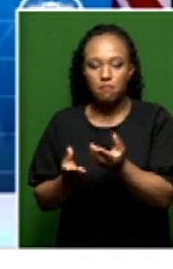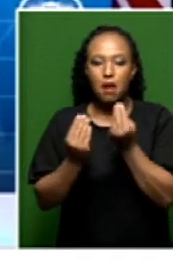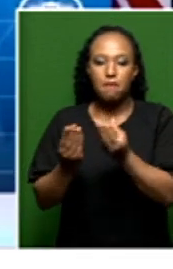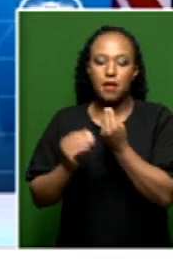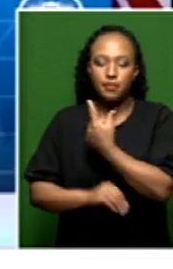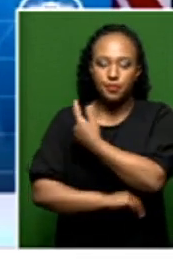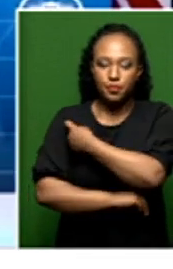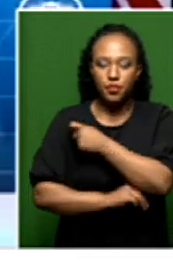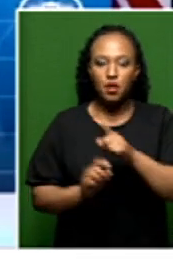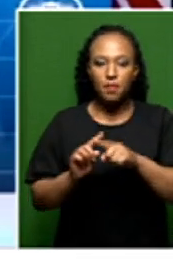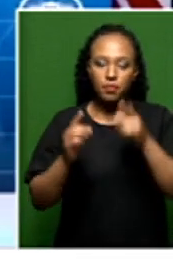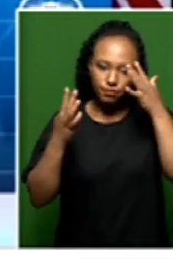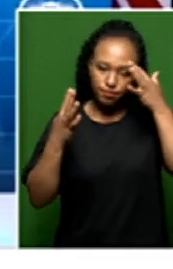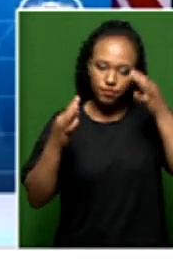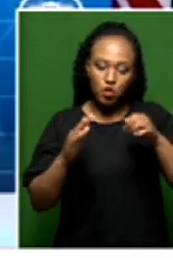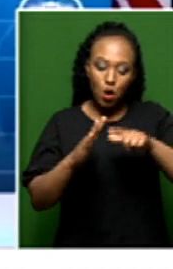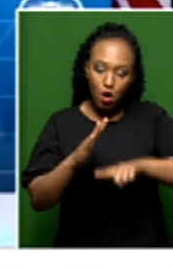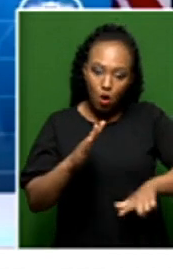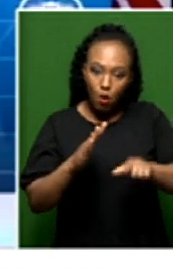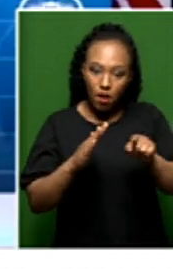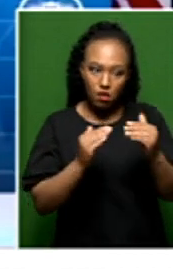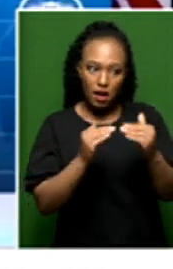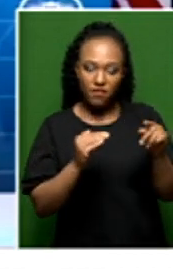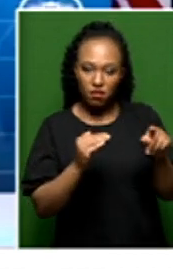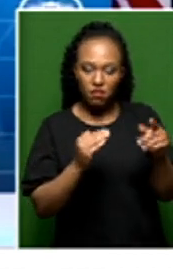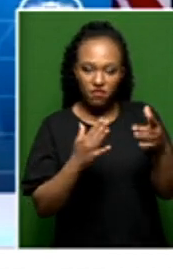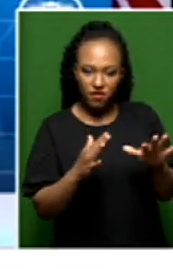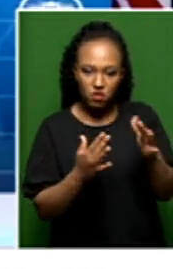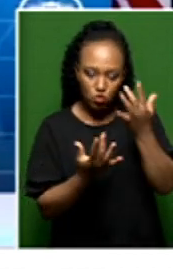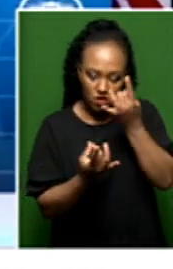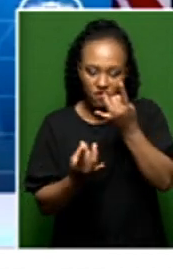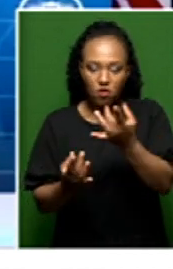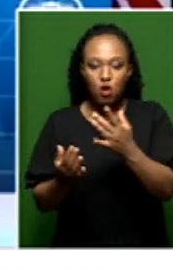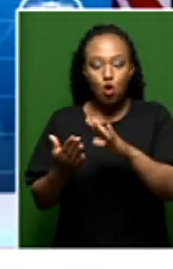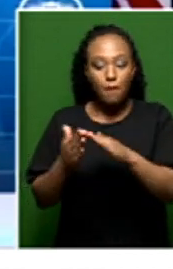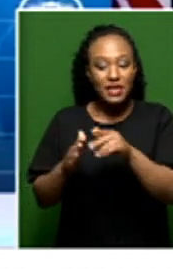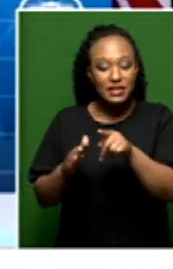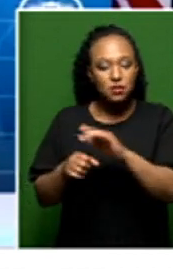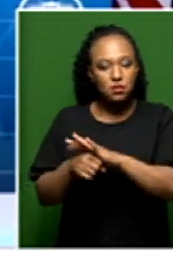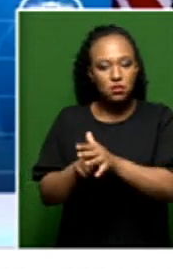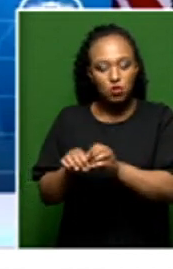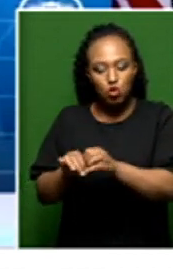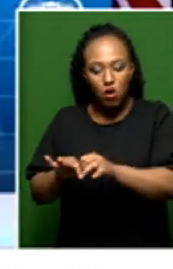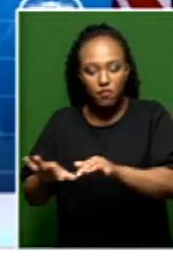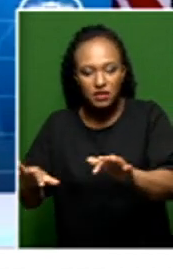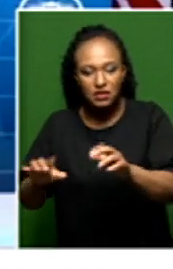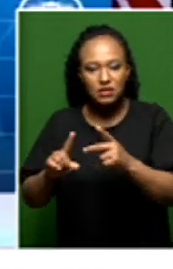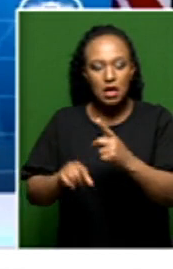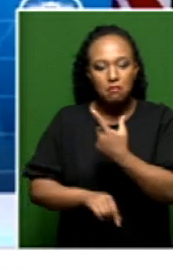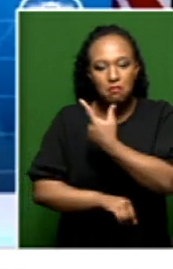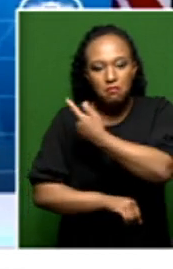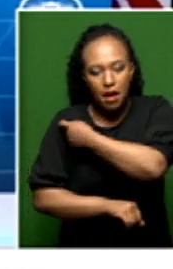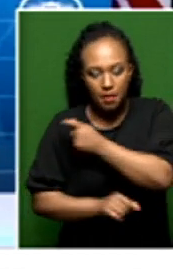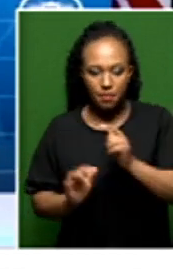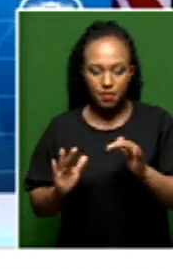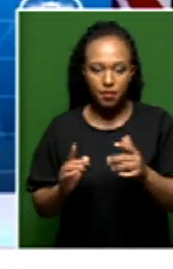manage the virus are done at the local level, informed by community transmission, vaccination rate, and local capacity. So we